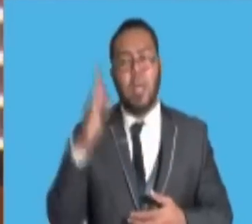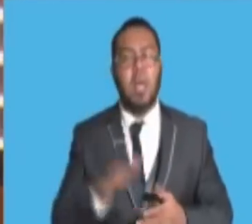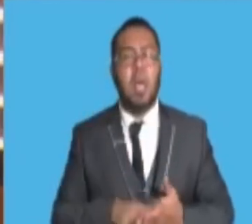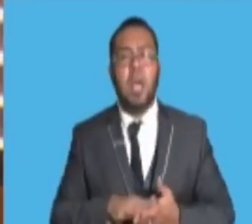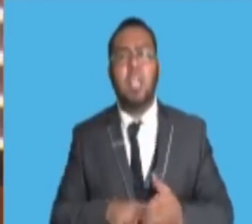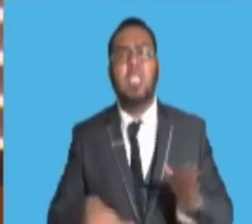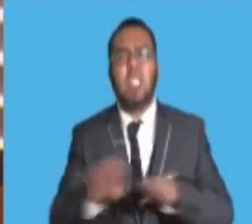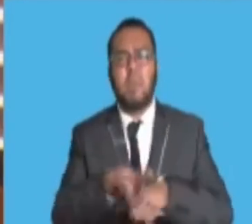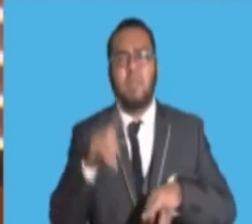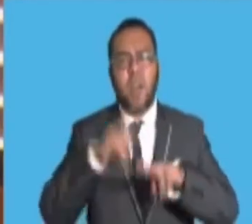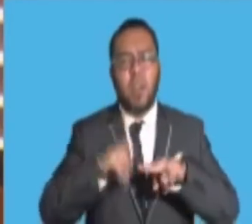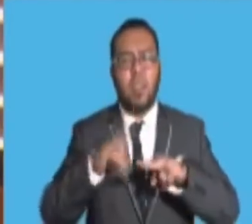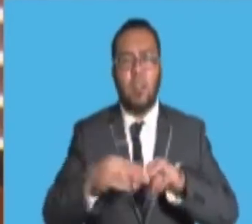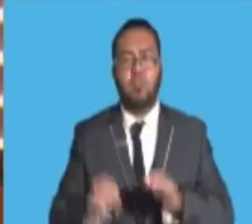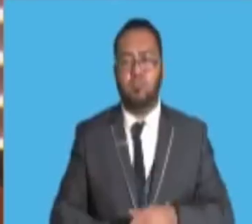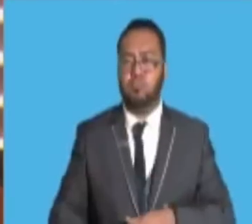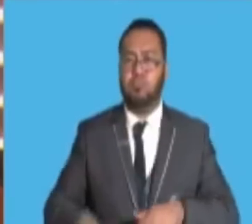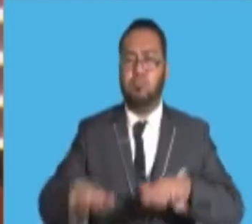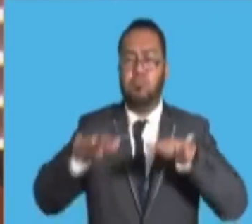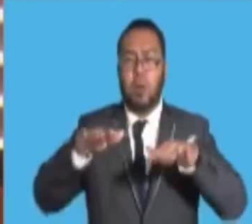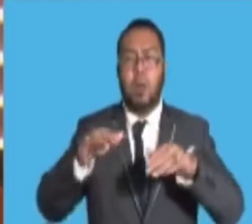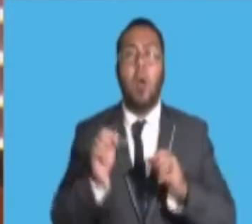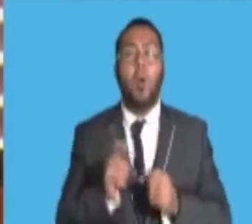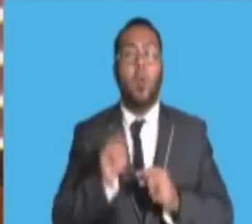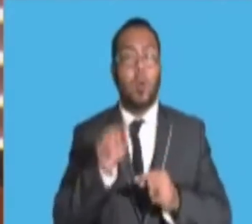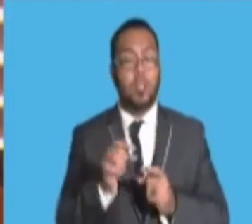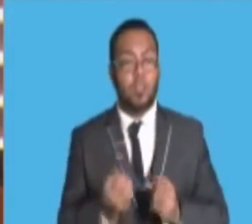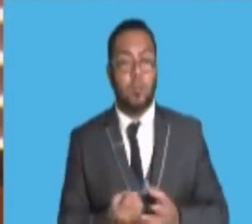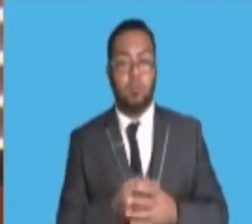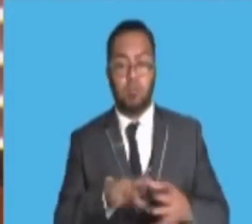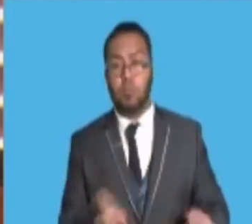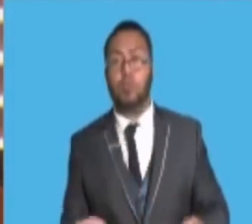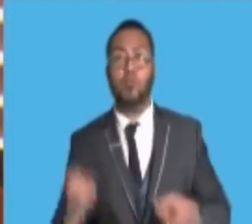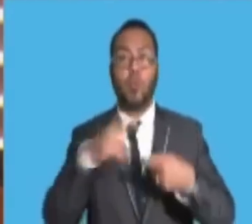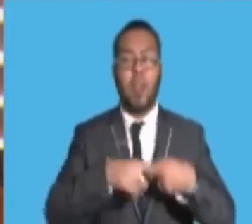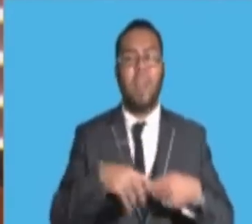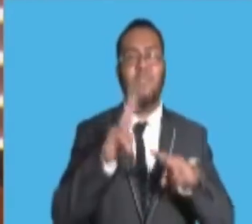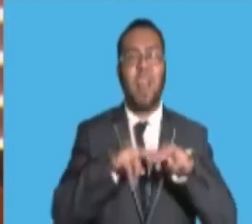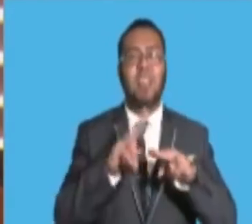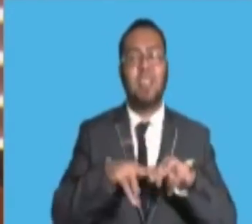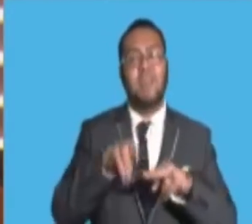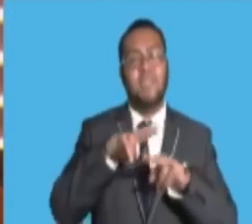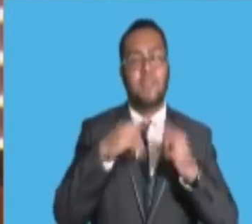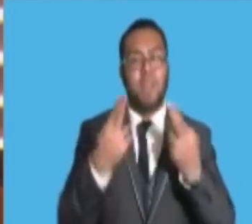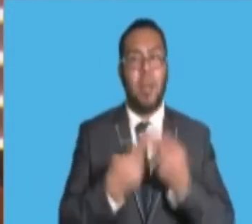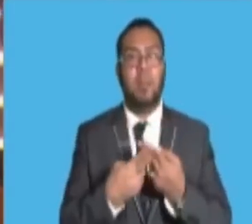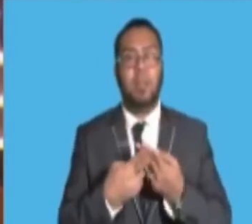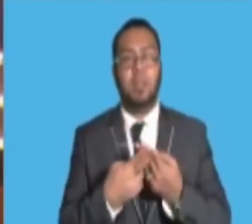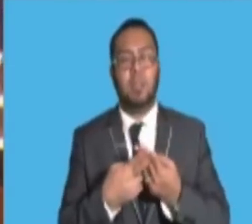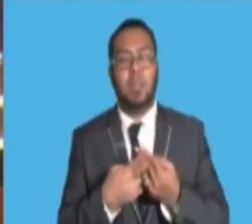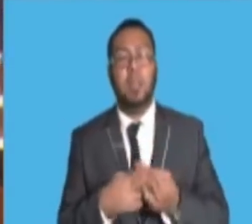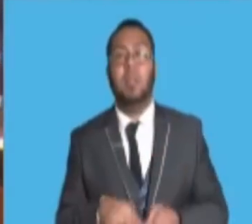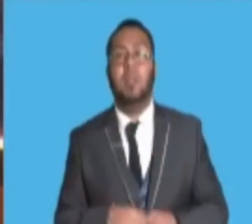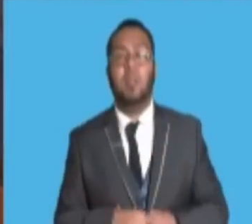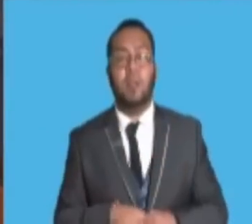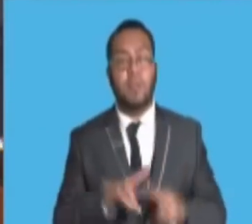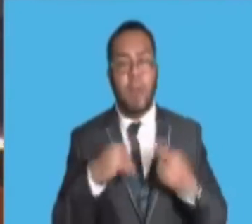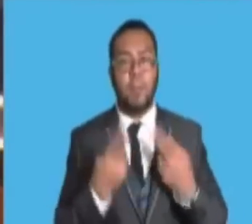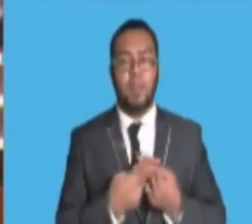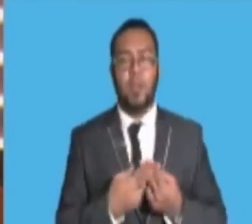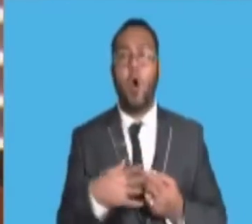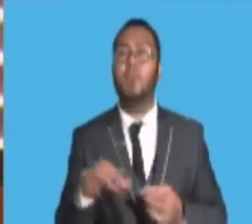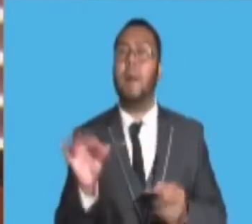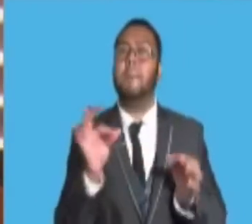Nemani Ndrobesi, until her maturity when she rejoined her father's family and her heritage with the Twindom Tukia, the Kolikoli family of